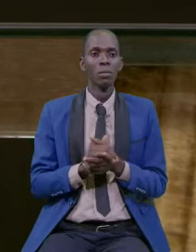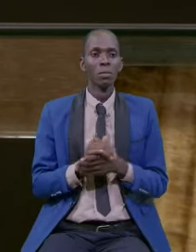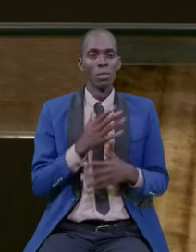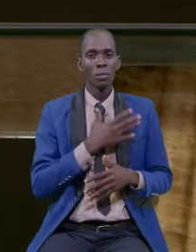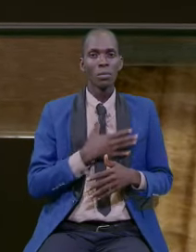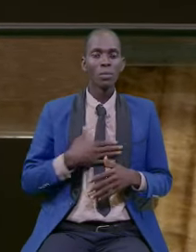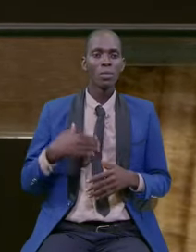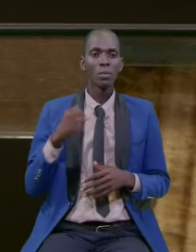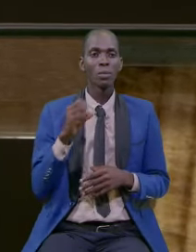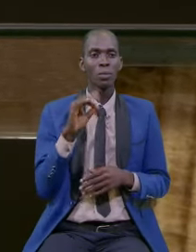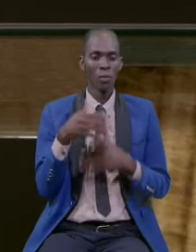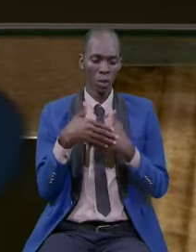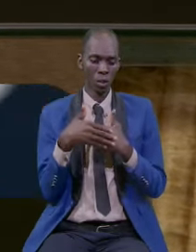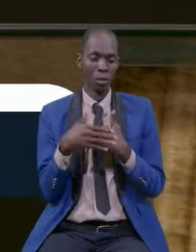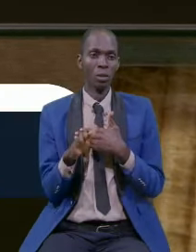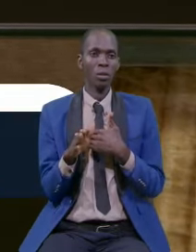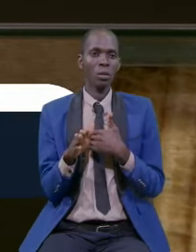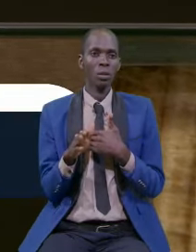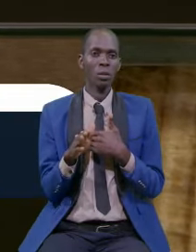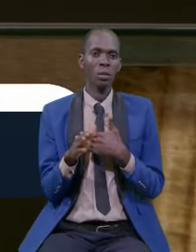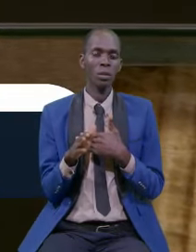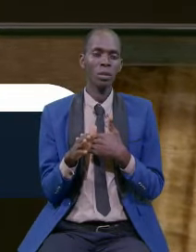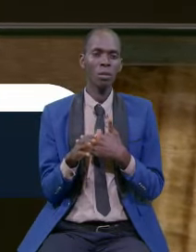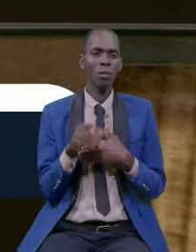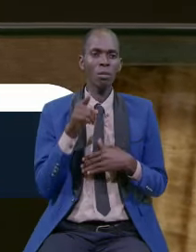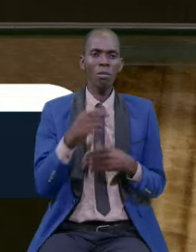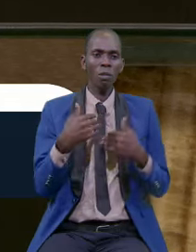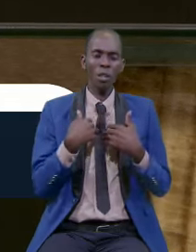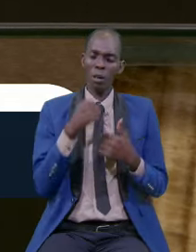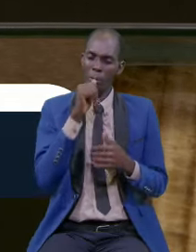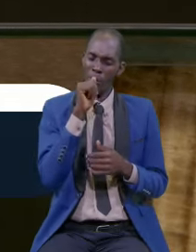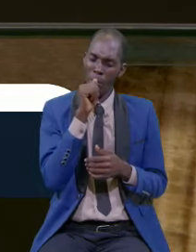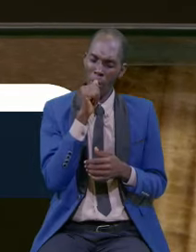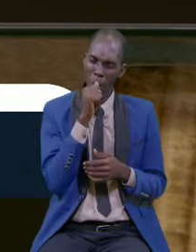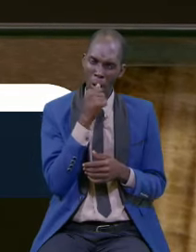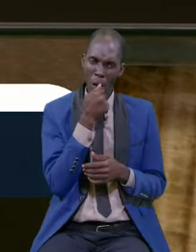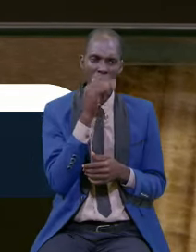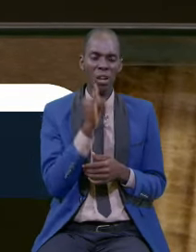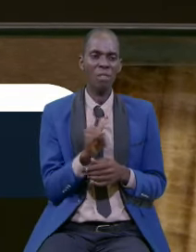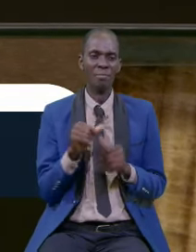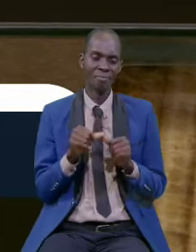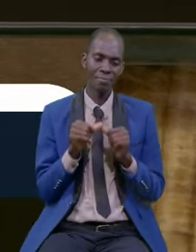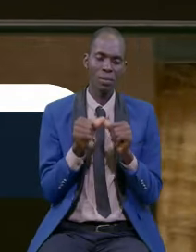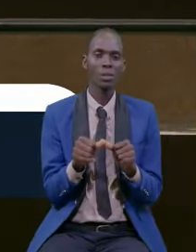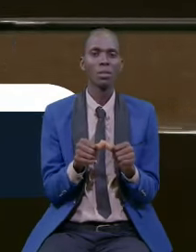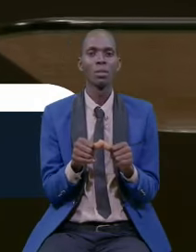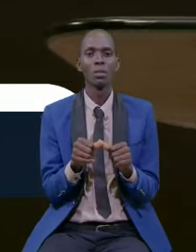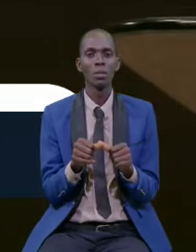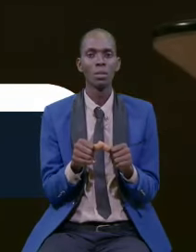so after he had patiently endured. Think about